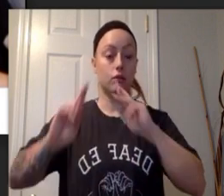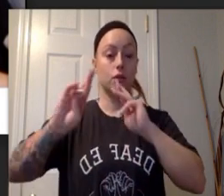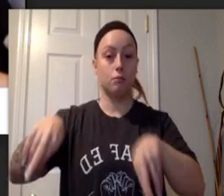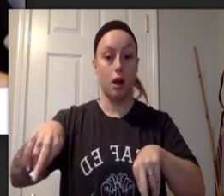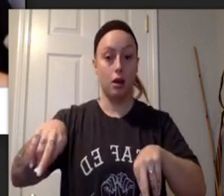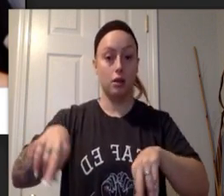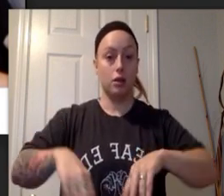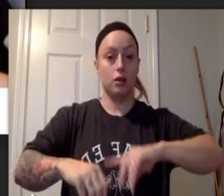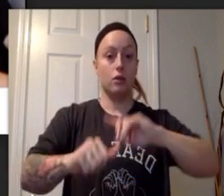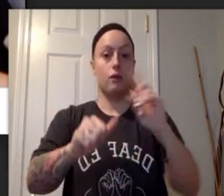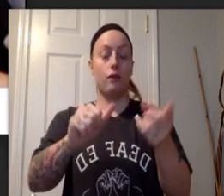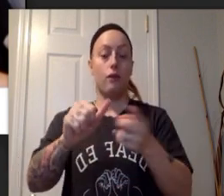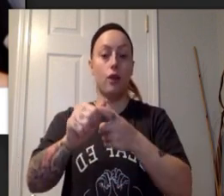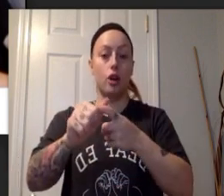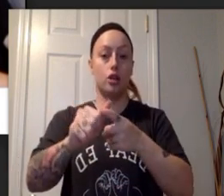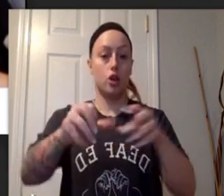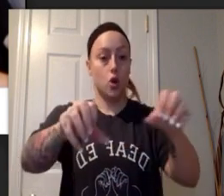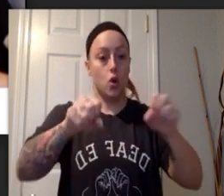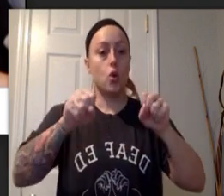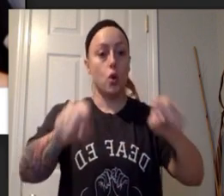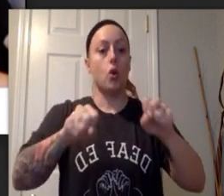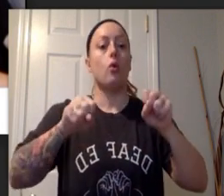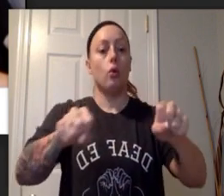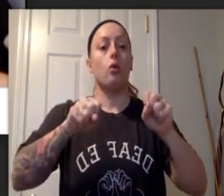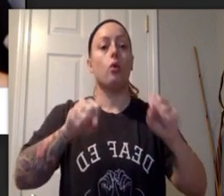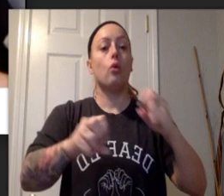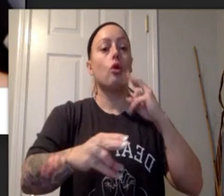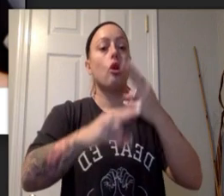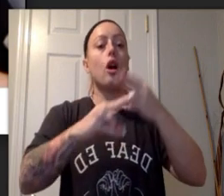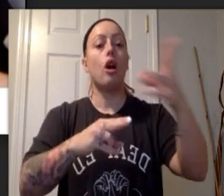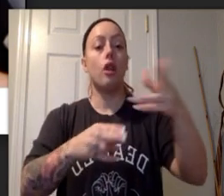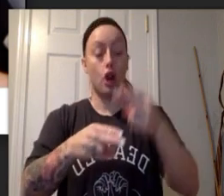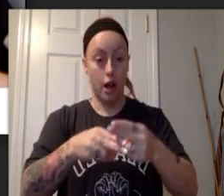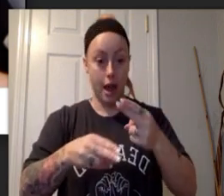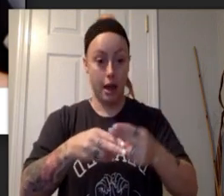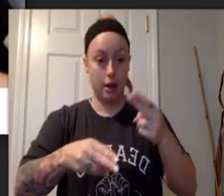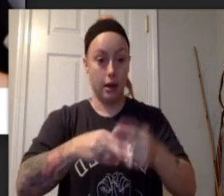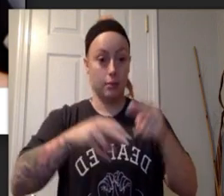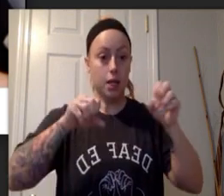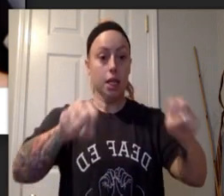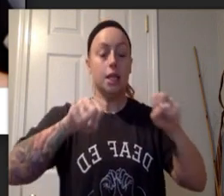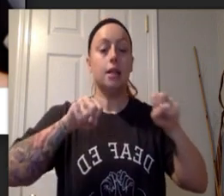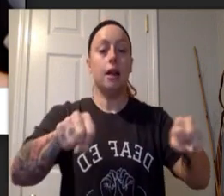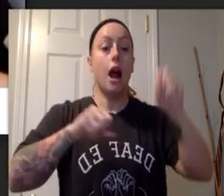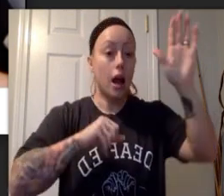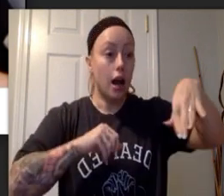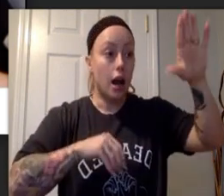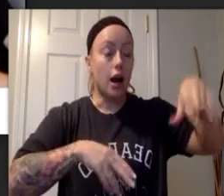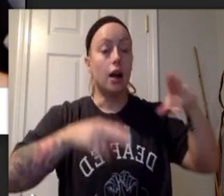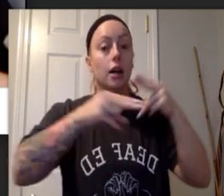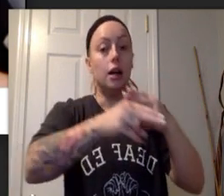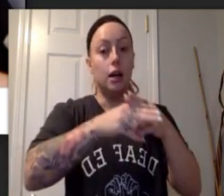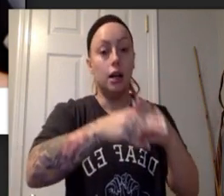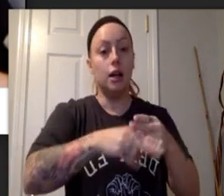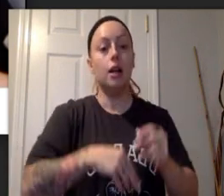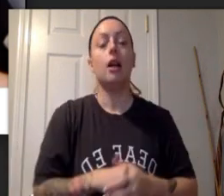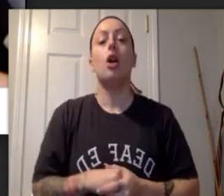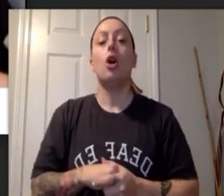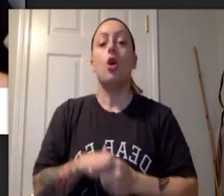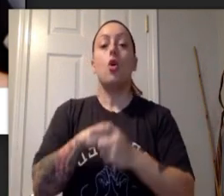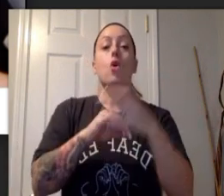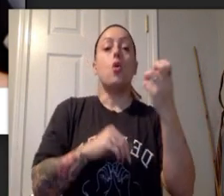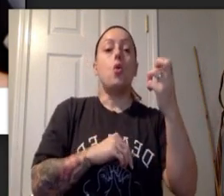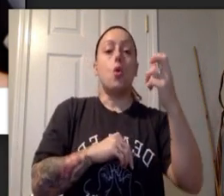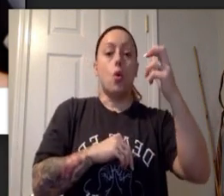we're checking for physical responsiveness. If somebody is conscious and with us, they're probably not going to want us to give them Narcan or call